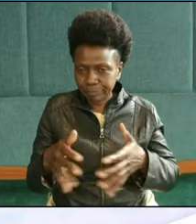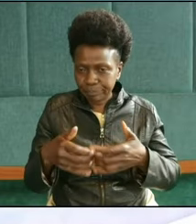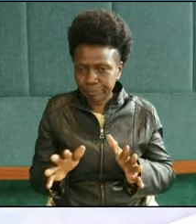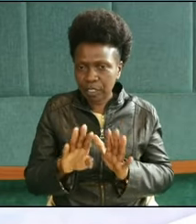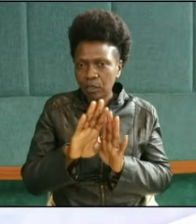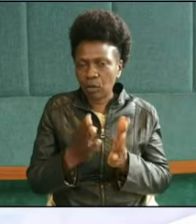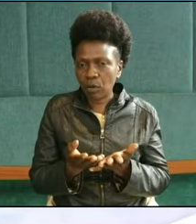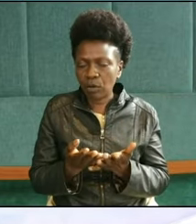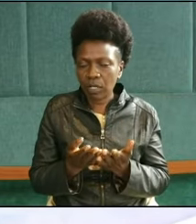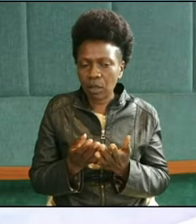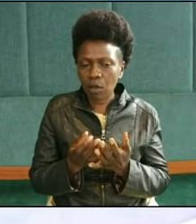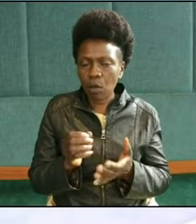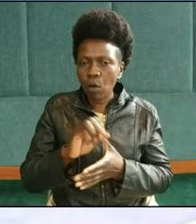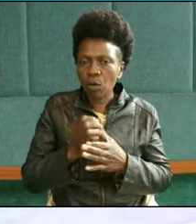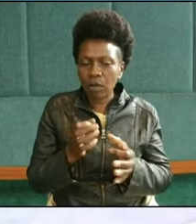look